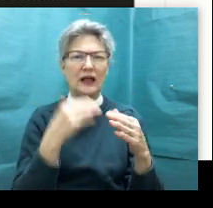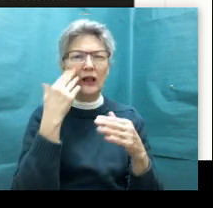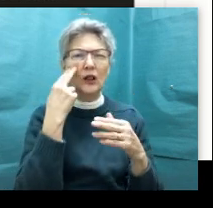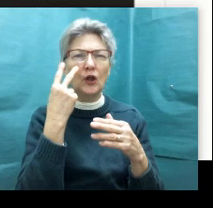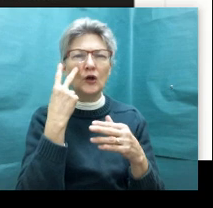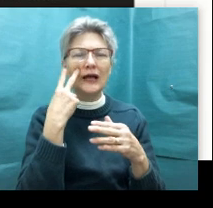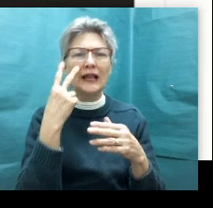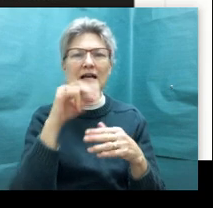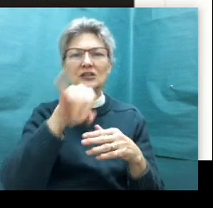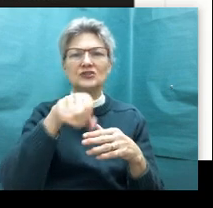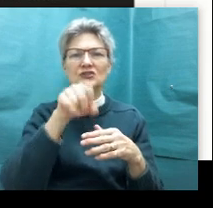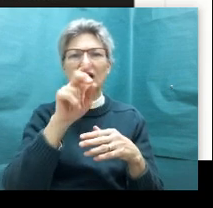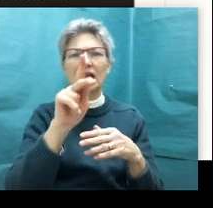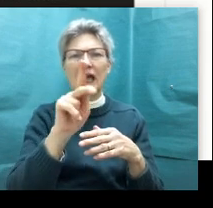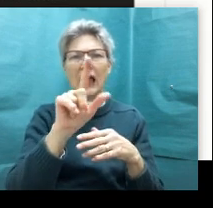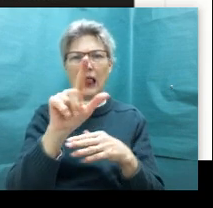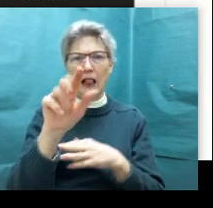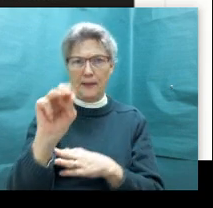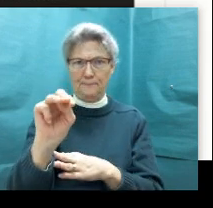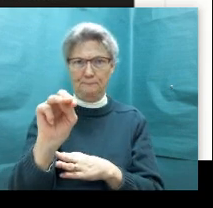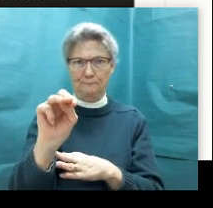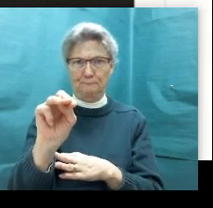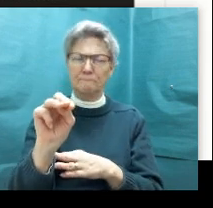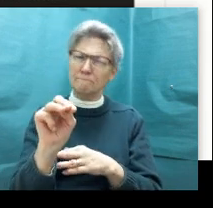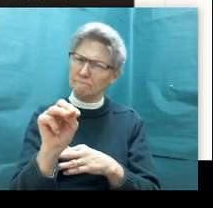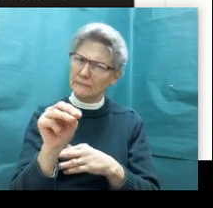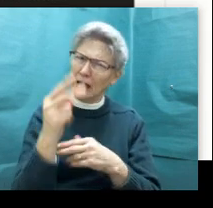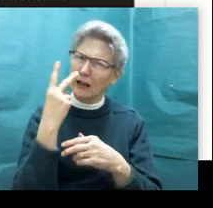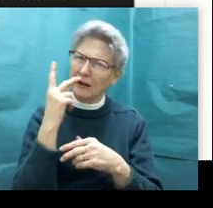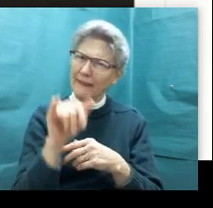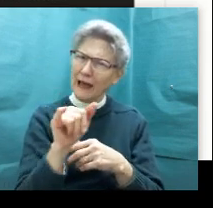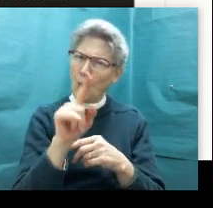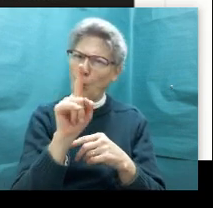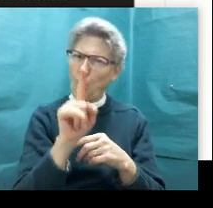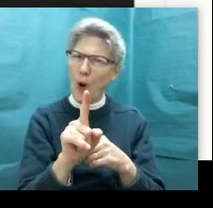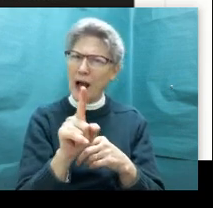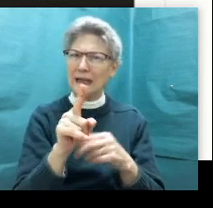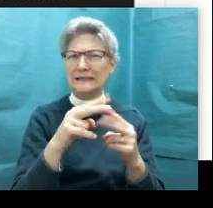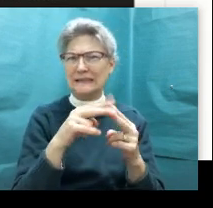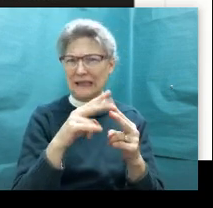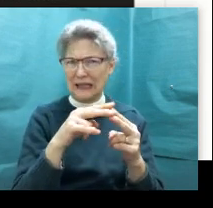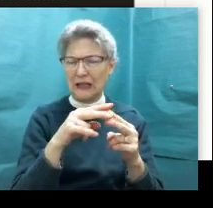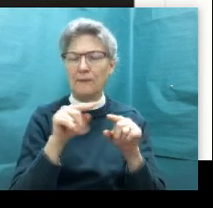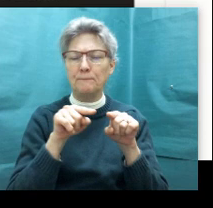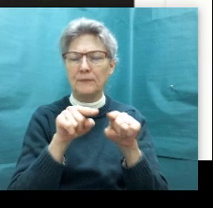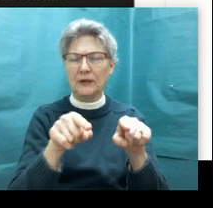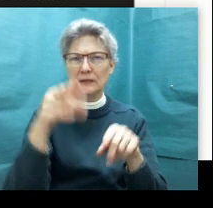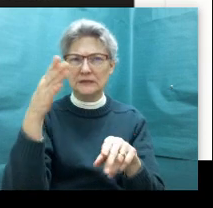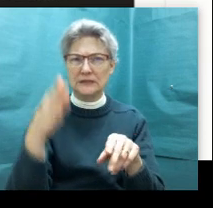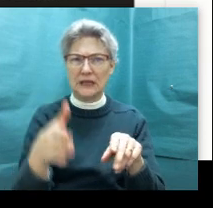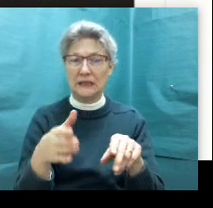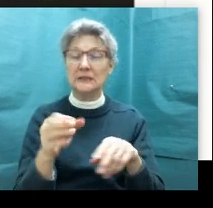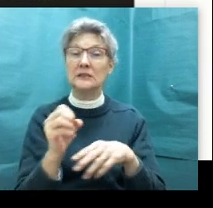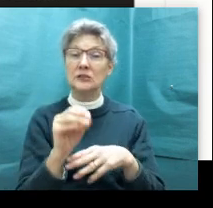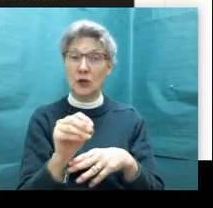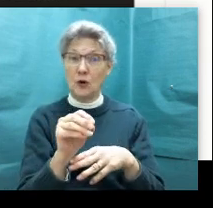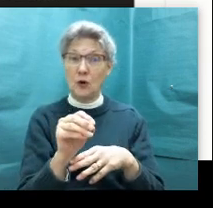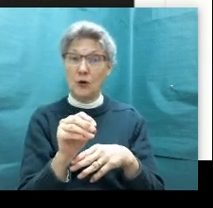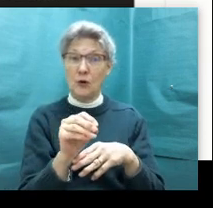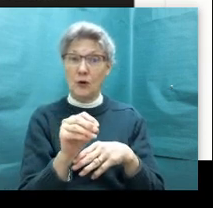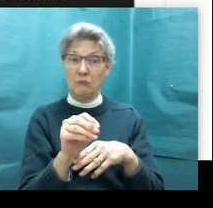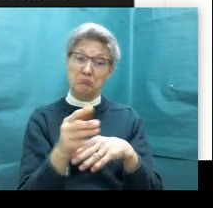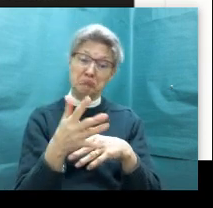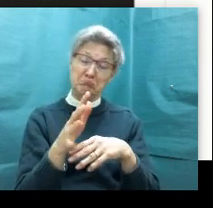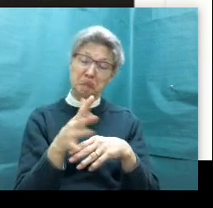at JKLM. Oh, look at that. I see one set of parallel sides. So looks like that